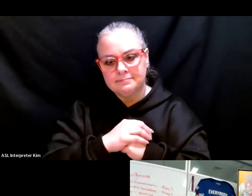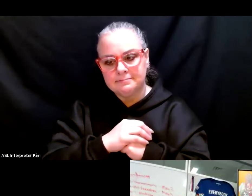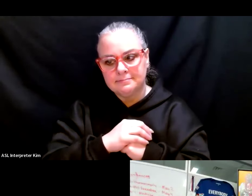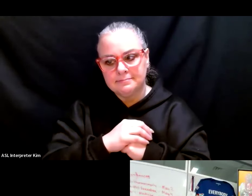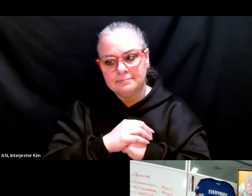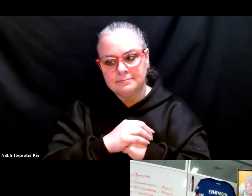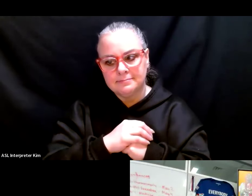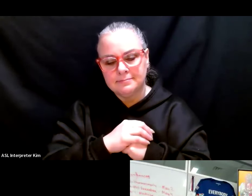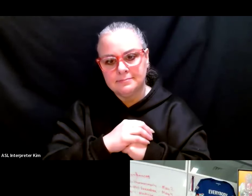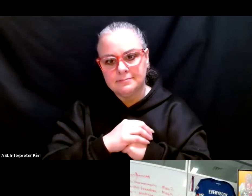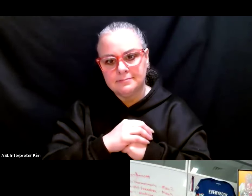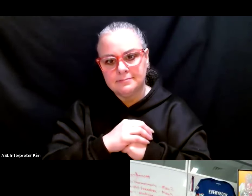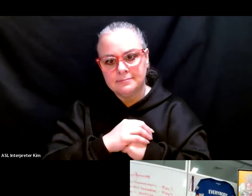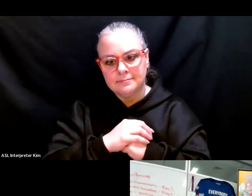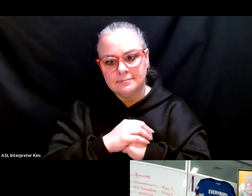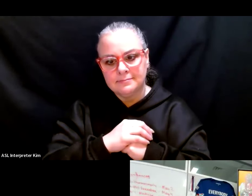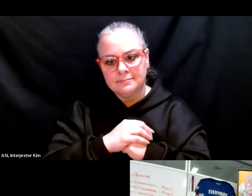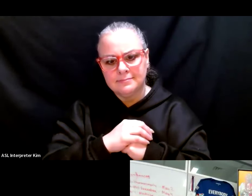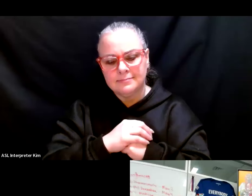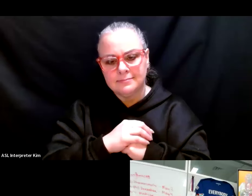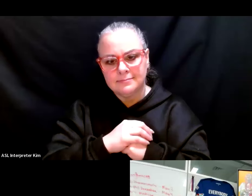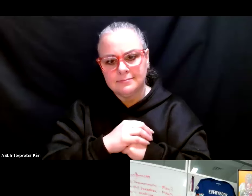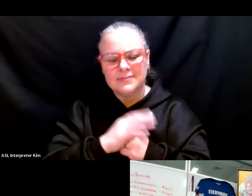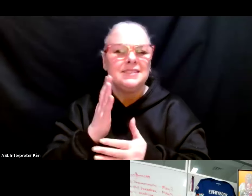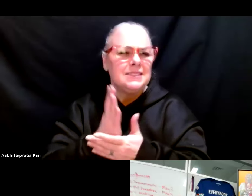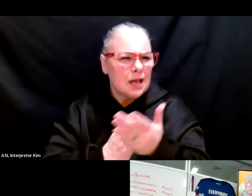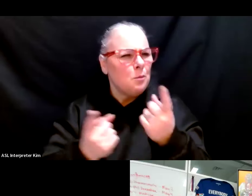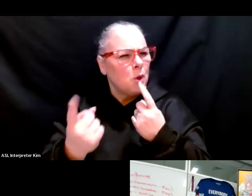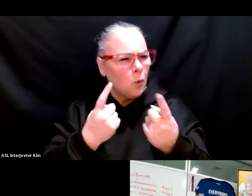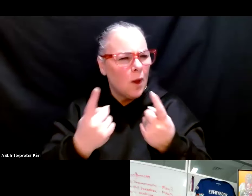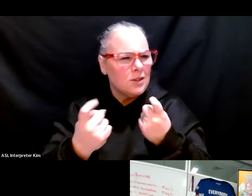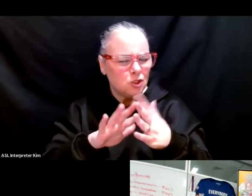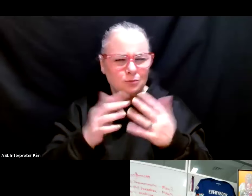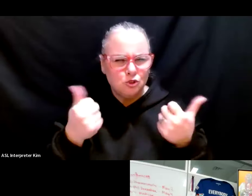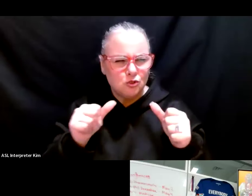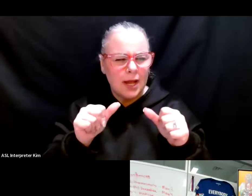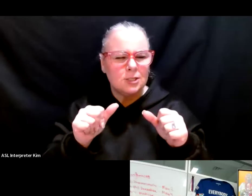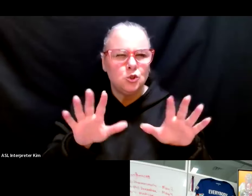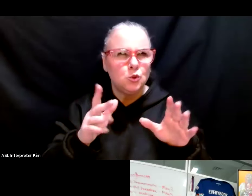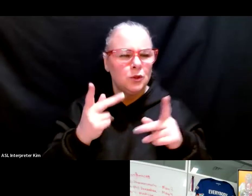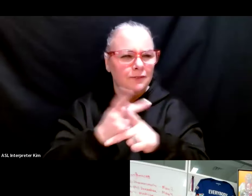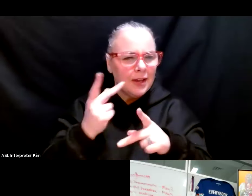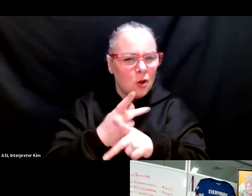that are kind of, let's see, sorry.